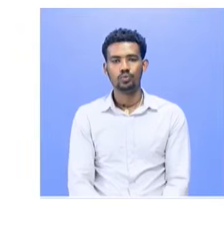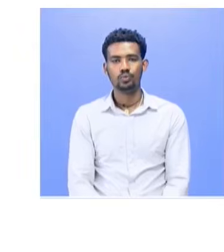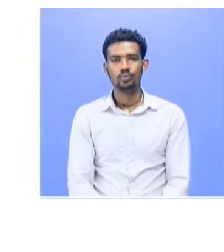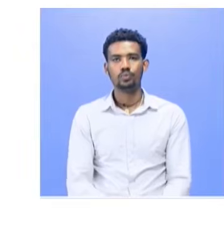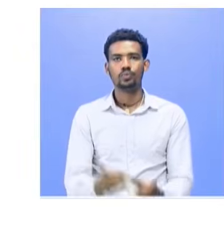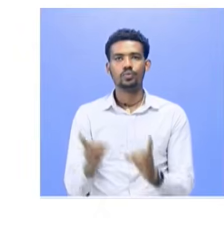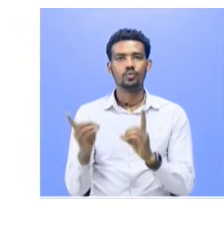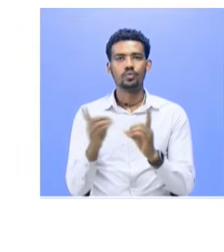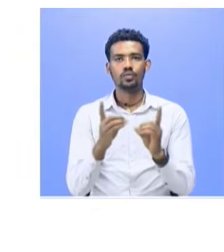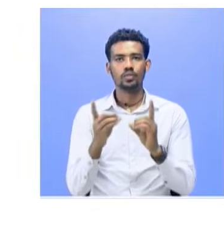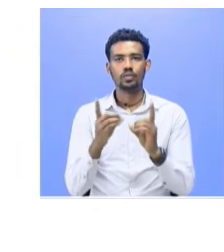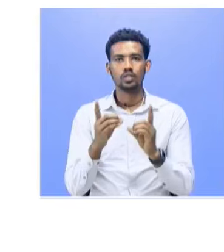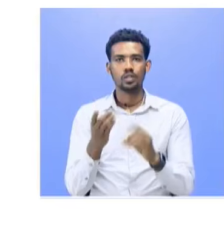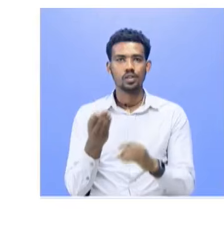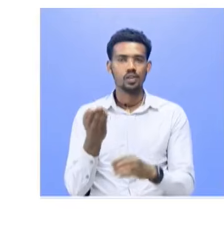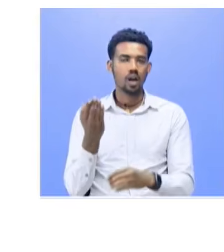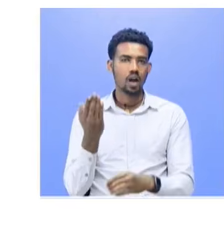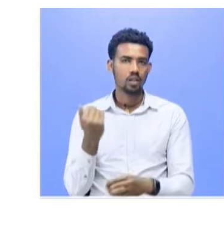does,